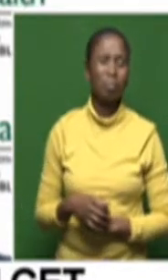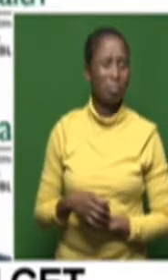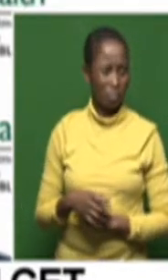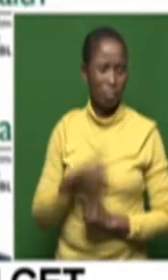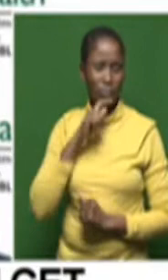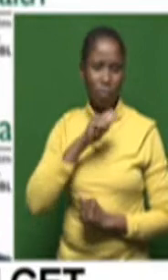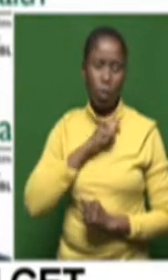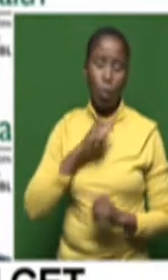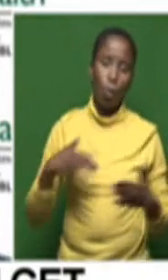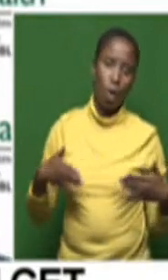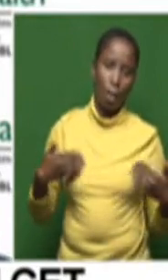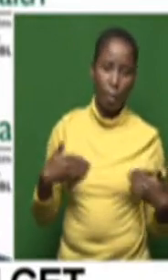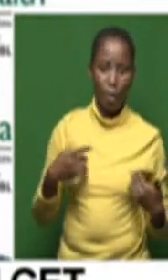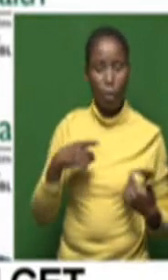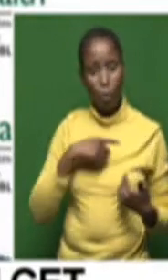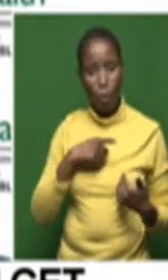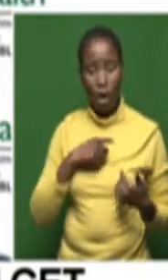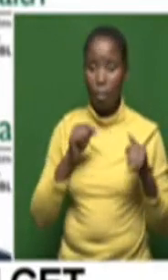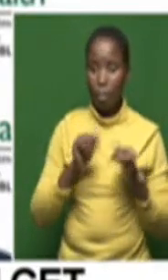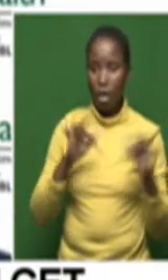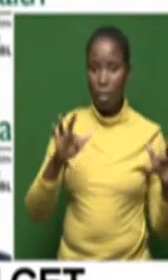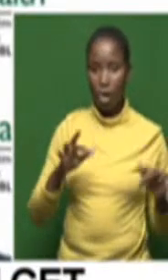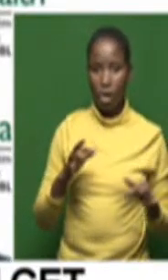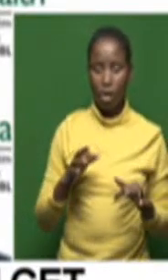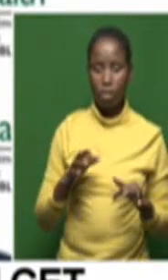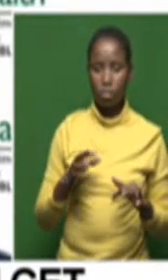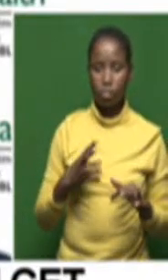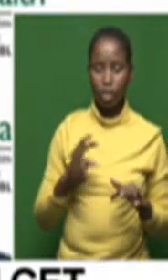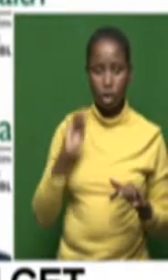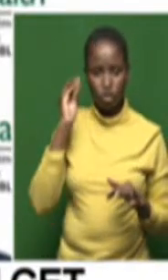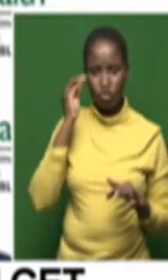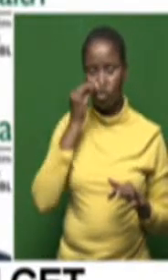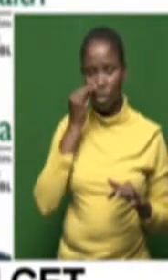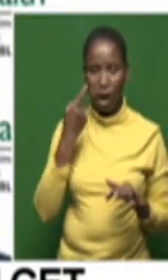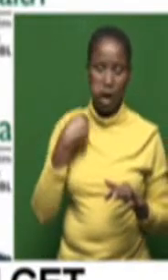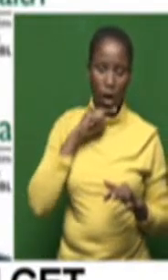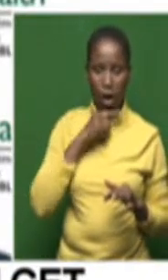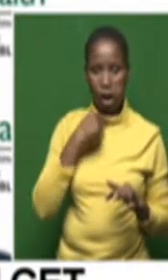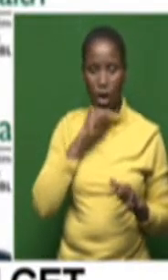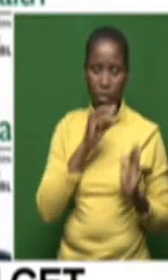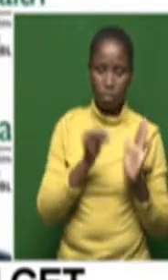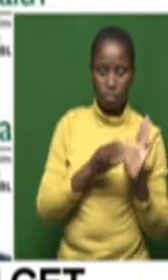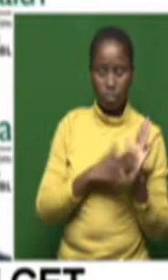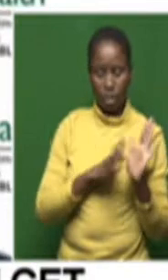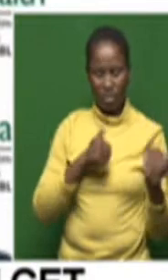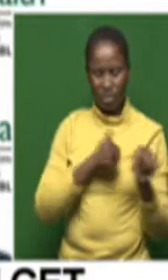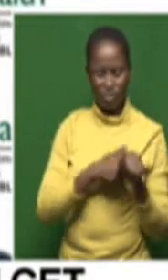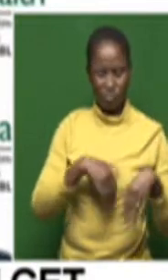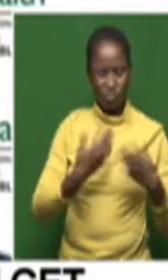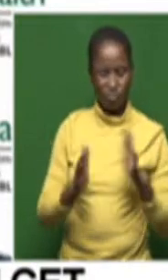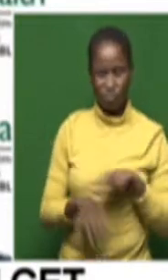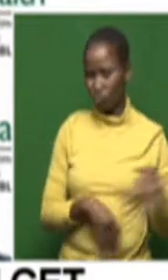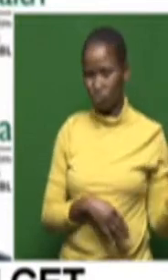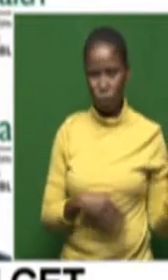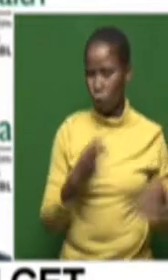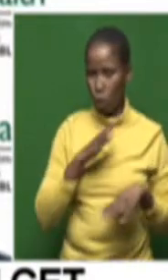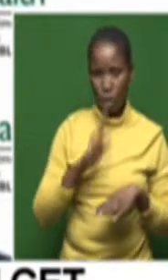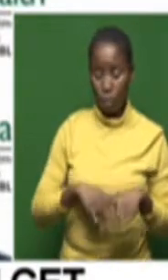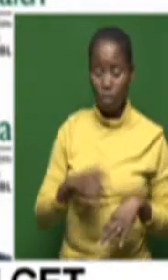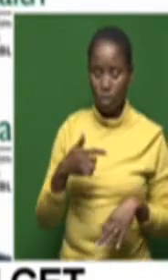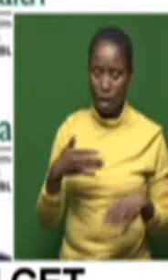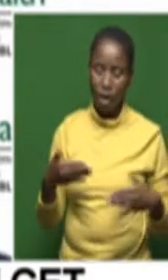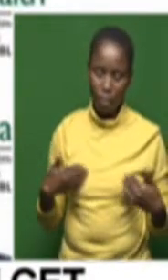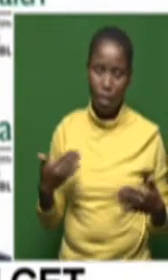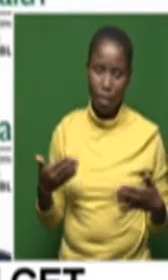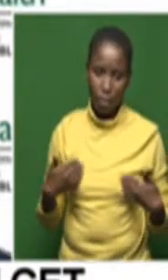are ignoring the fake news, which are still circulating in our midst, peddled by, even amongst others,